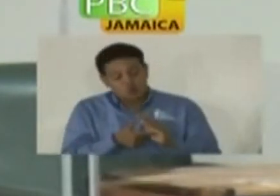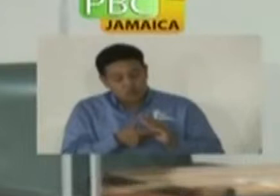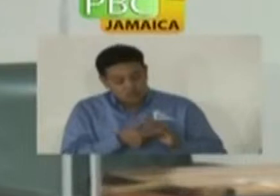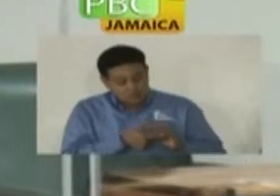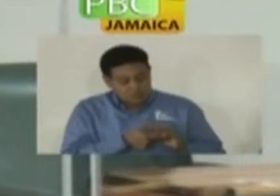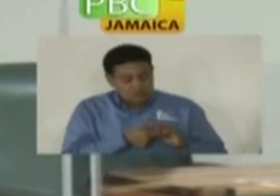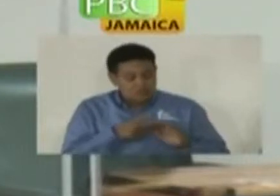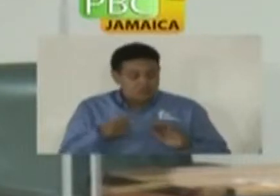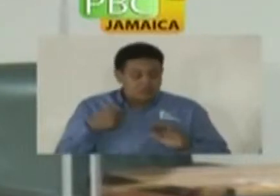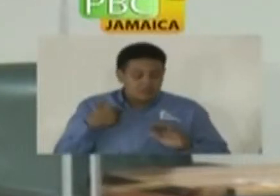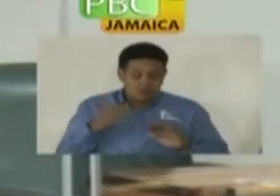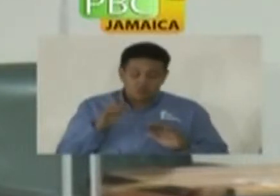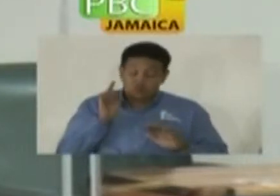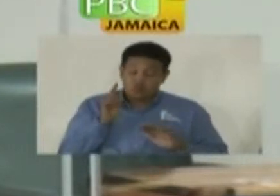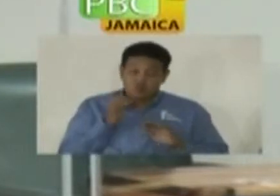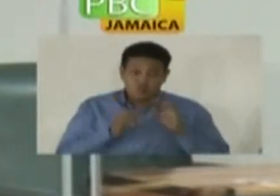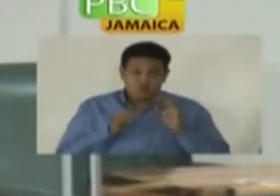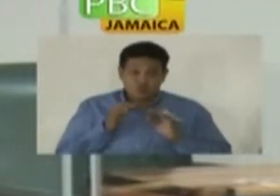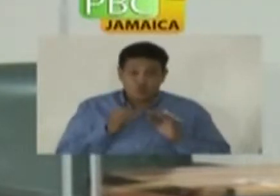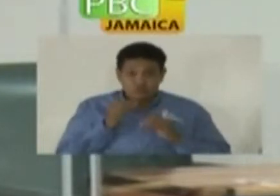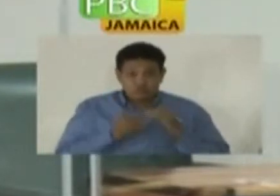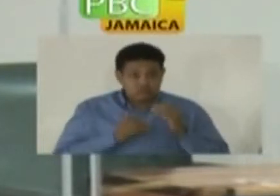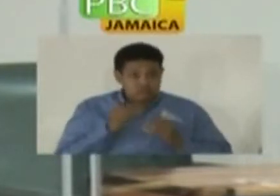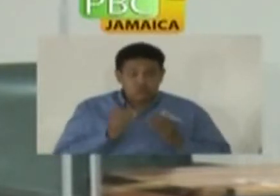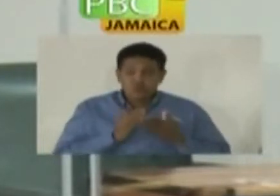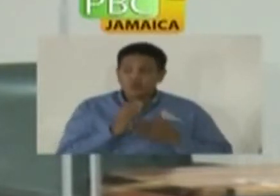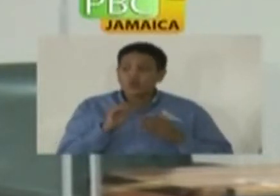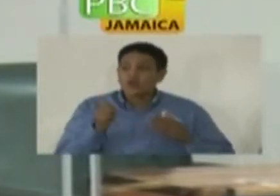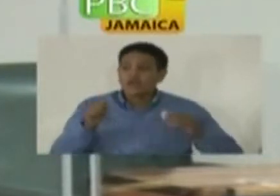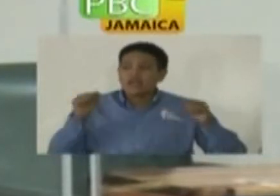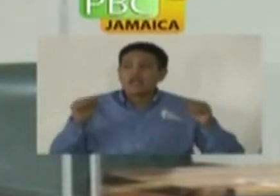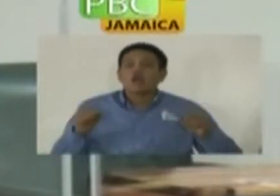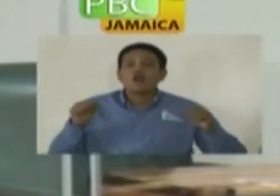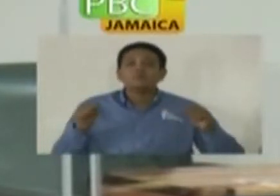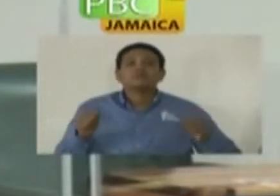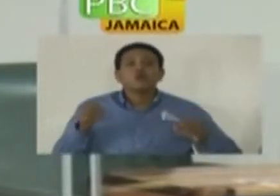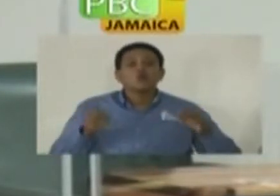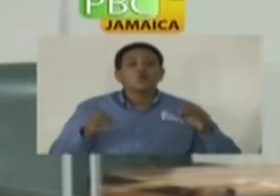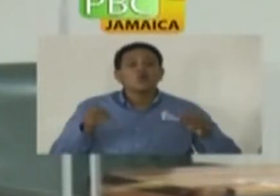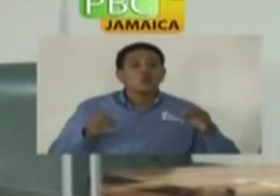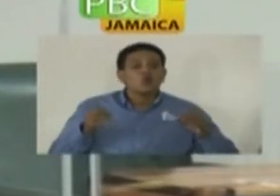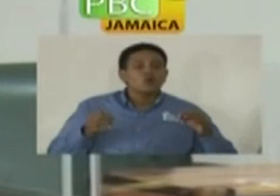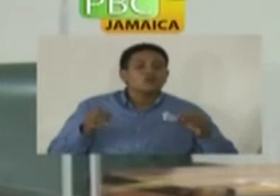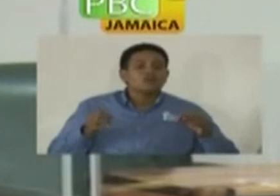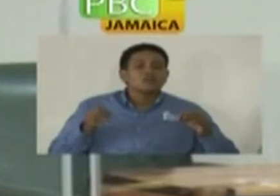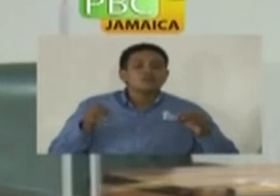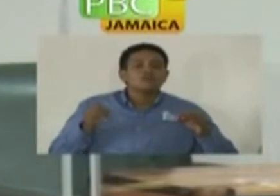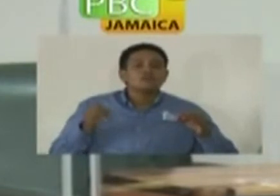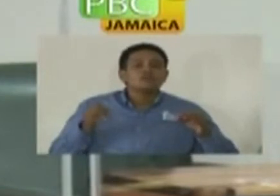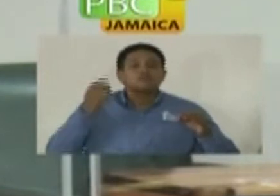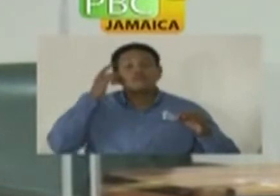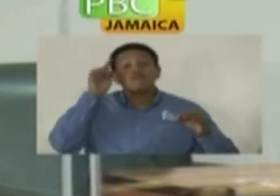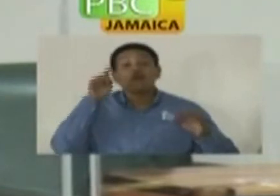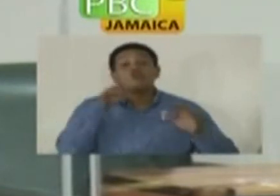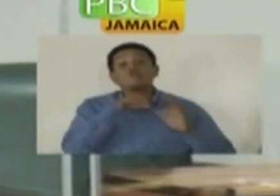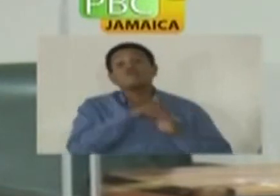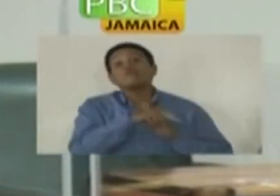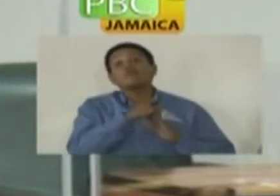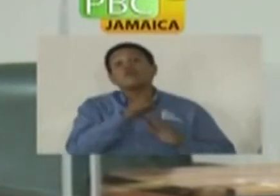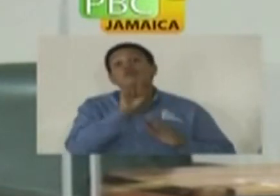he has been tried by any competent court for a criminal